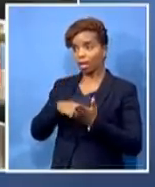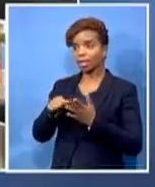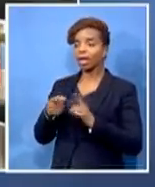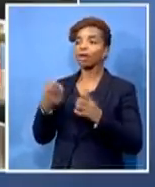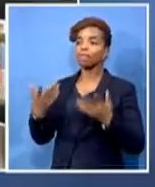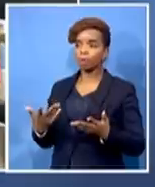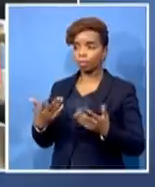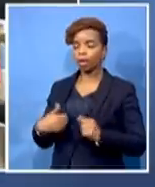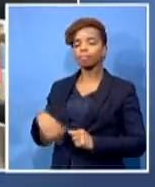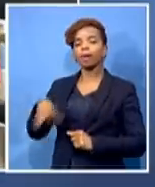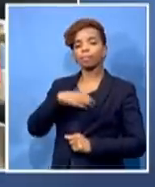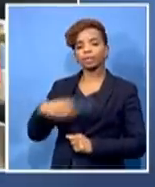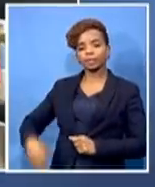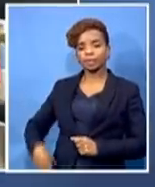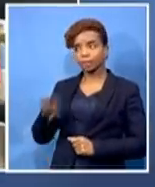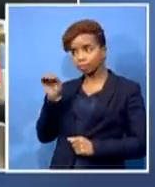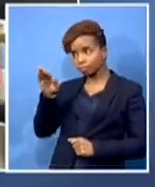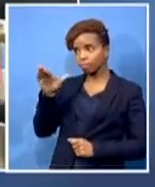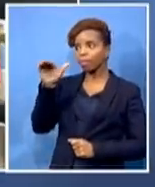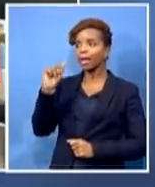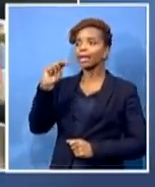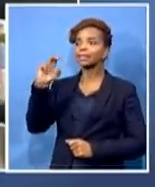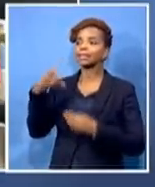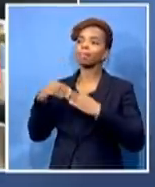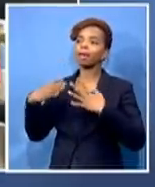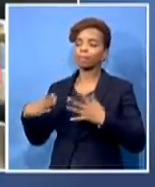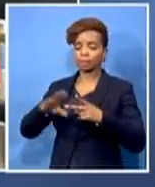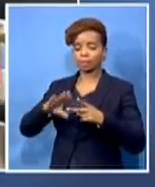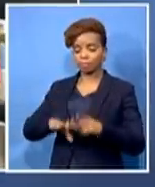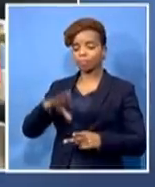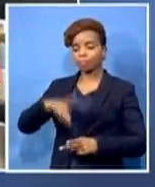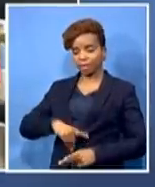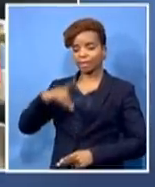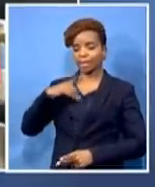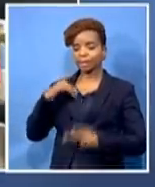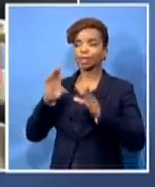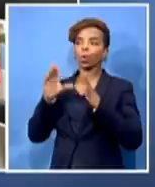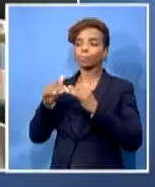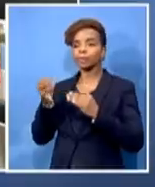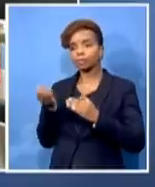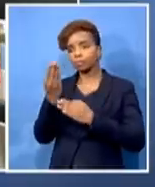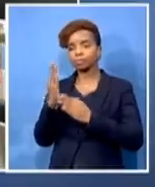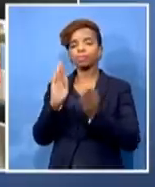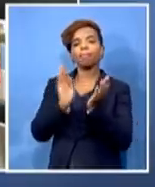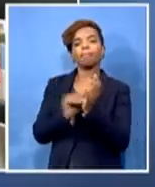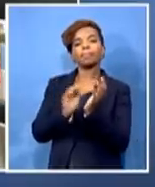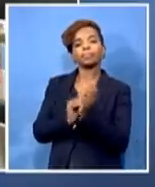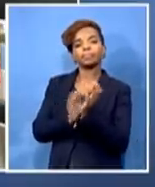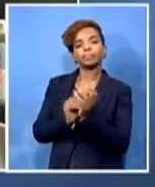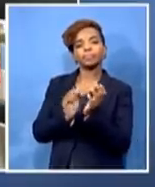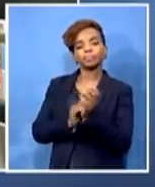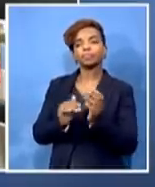the Integrity Committee to the SGS Mahashule, which was then denied by the party